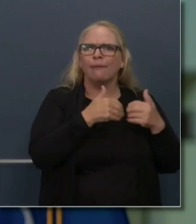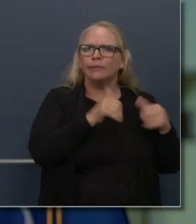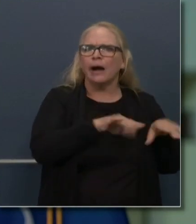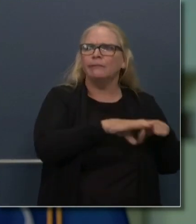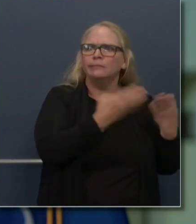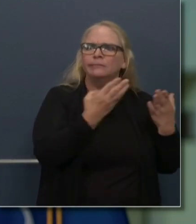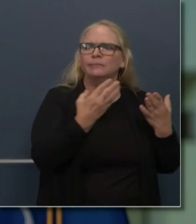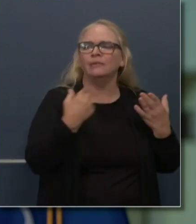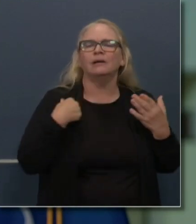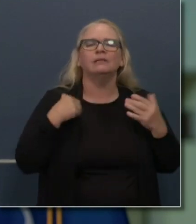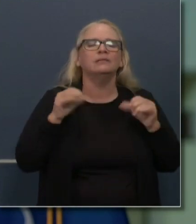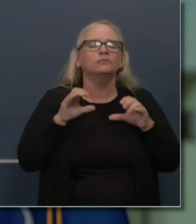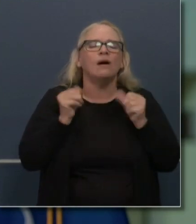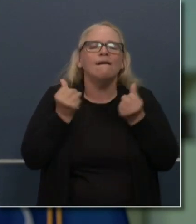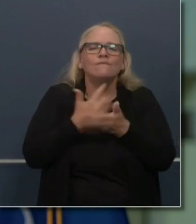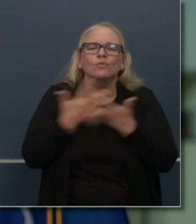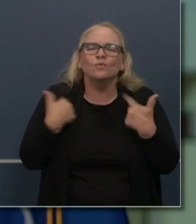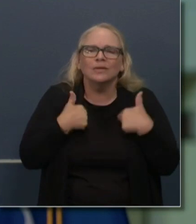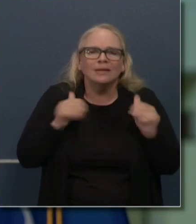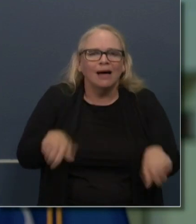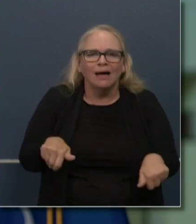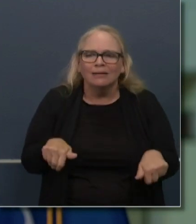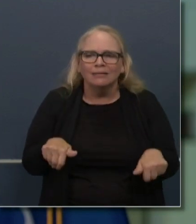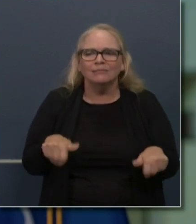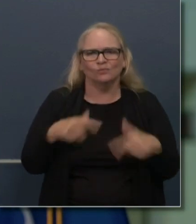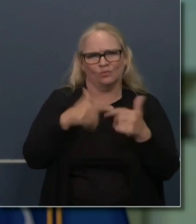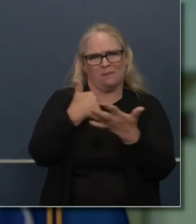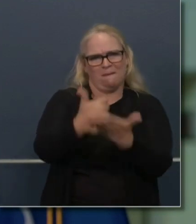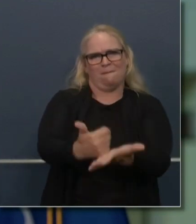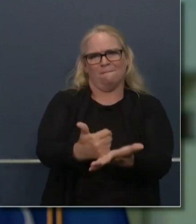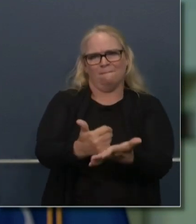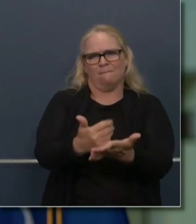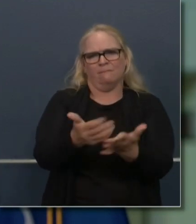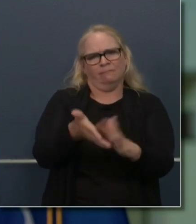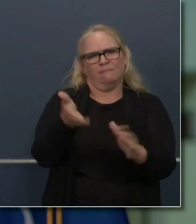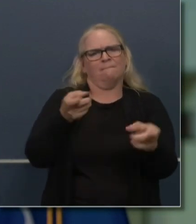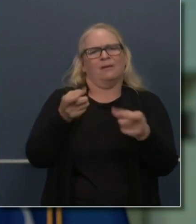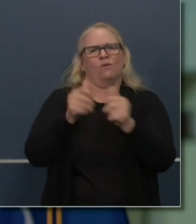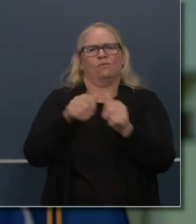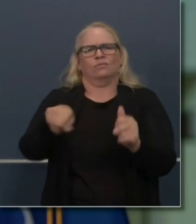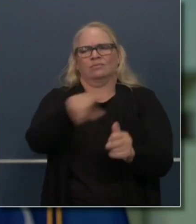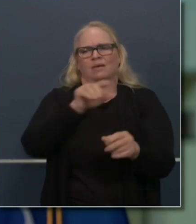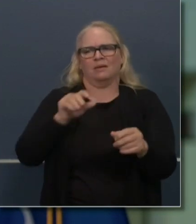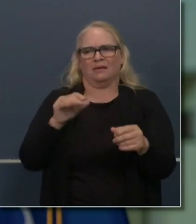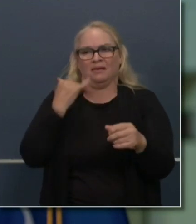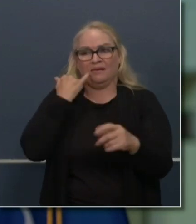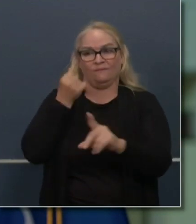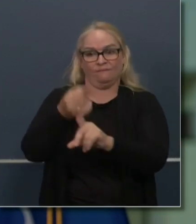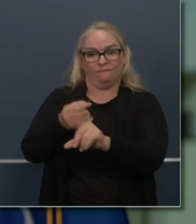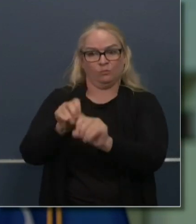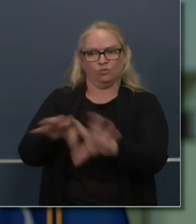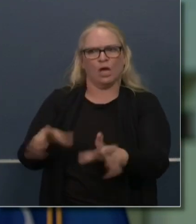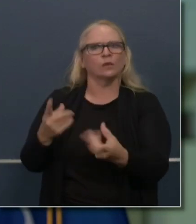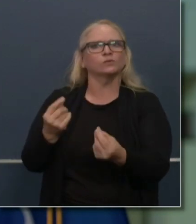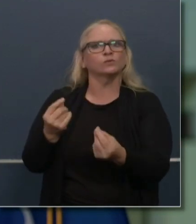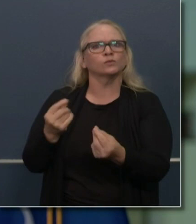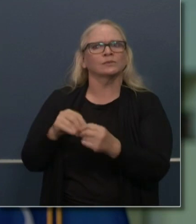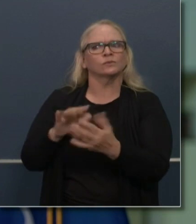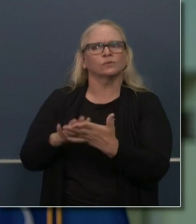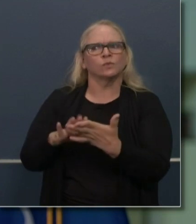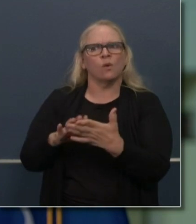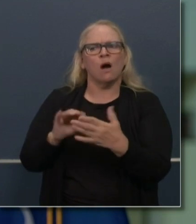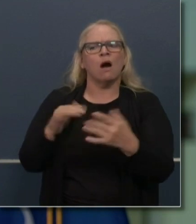help the collective, and that is to deal with the background infection rates that fundamentally impact the